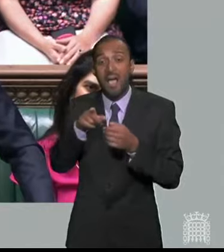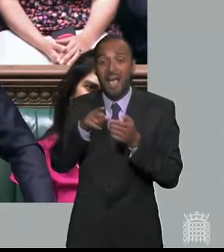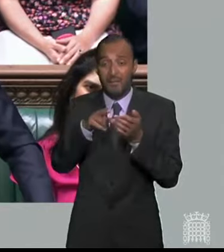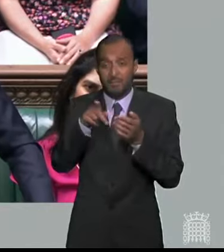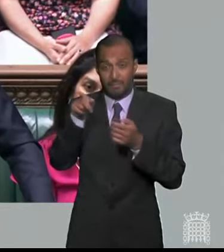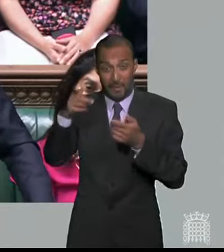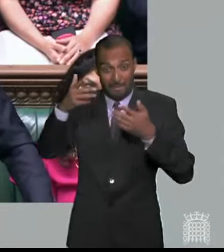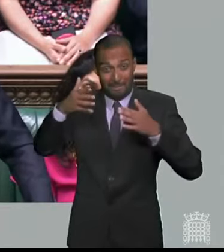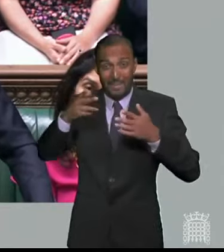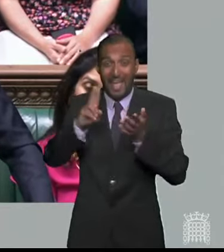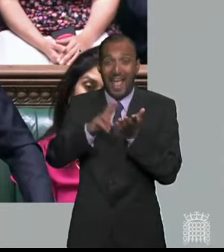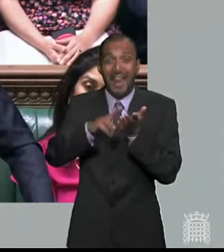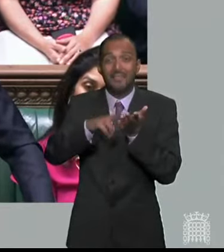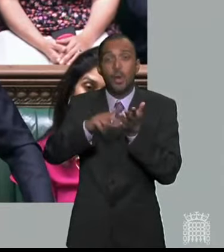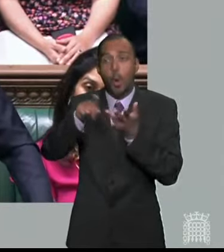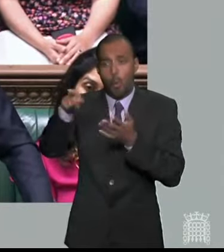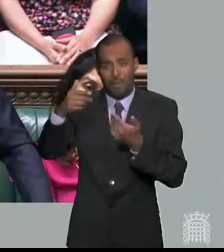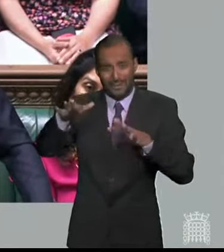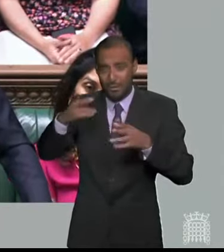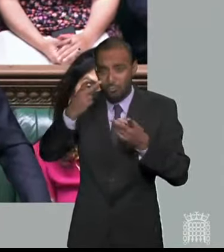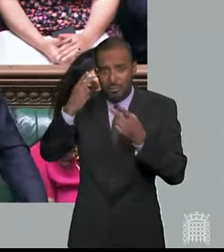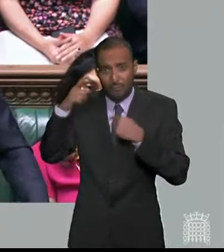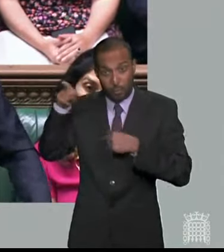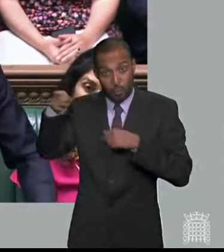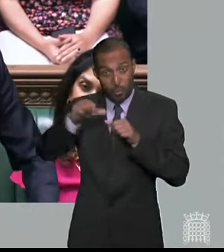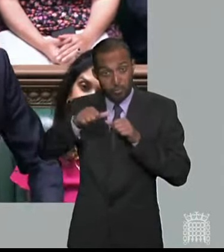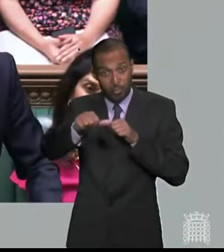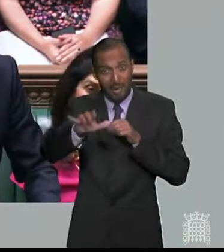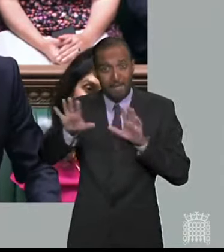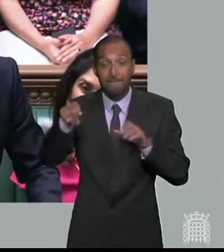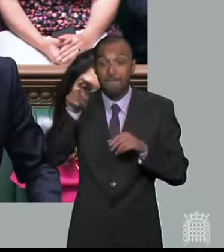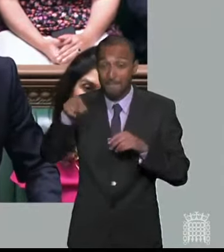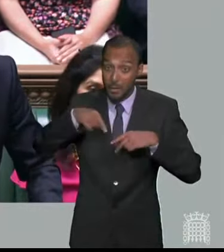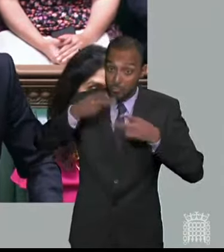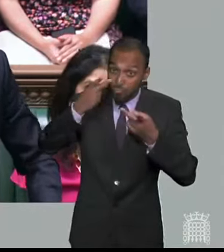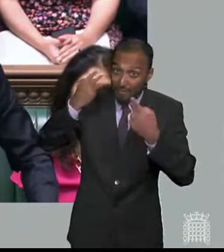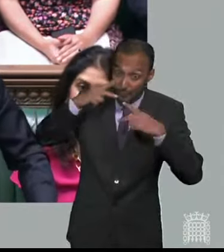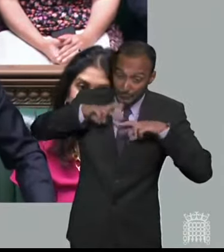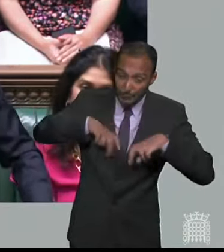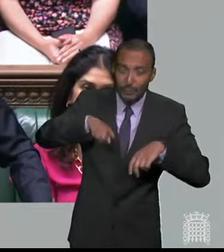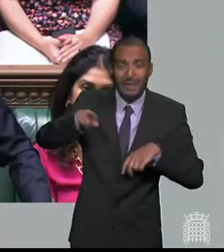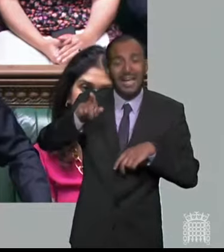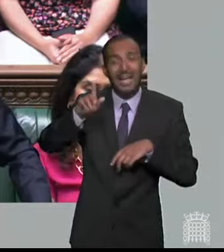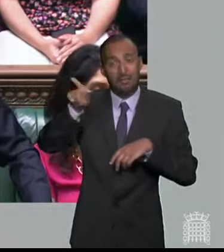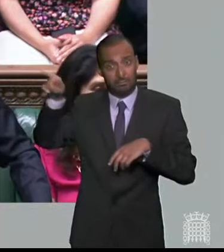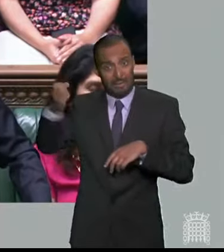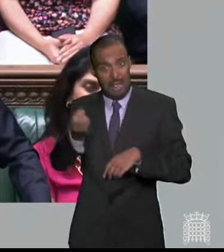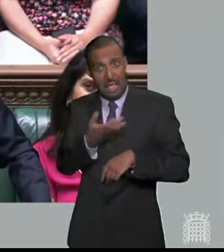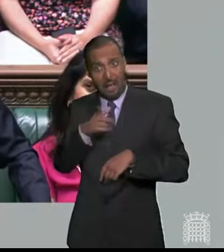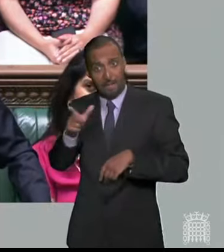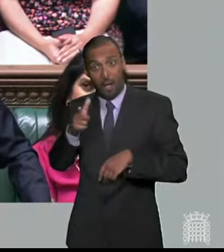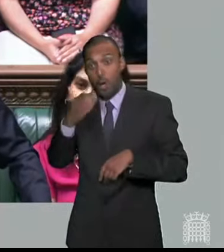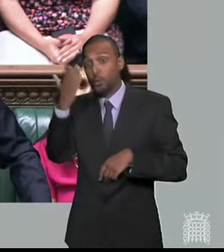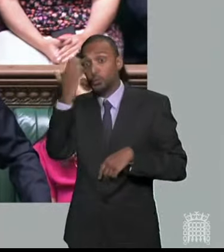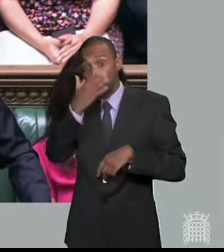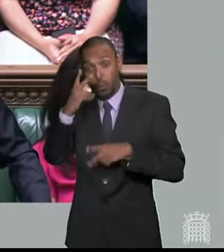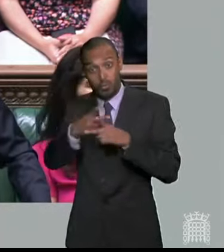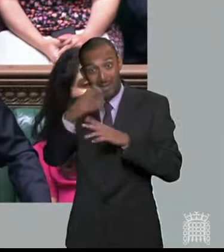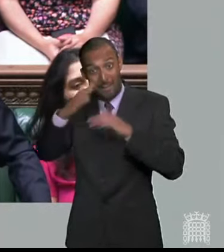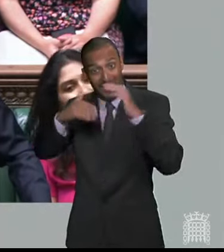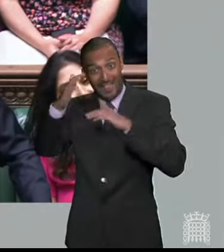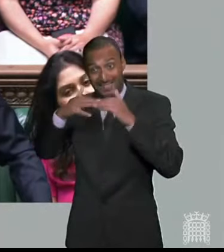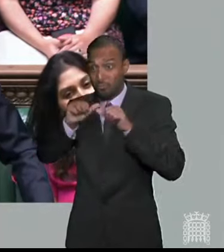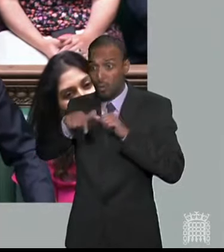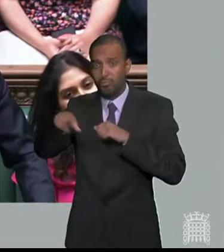programme later on. What did they find? They found that Labour's school rebuilding programme actually excluded 80% of